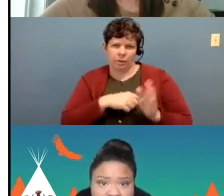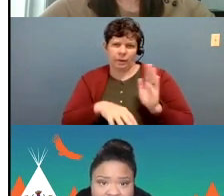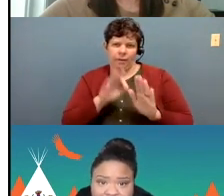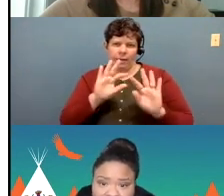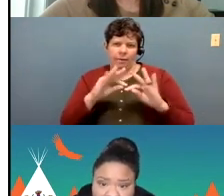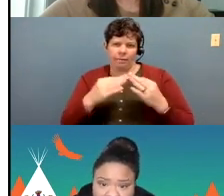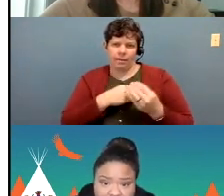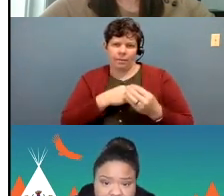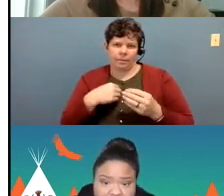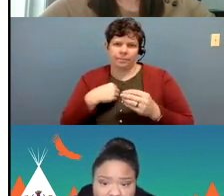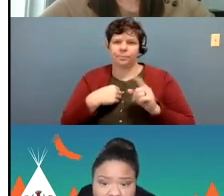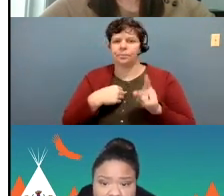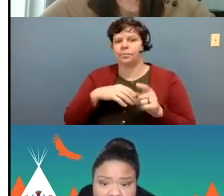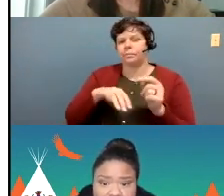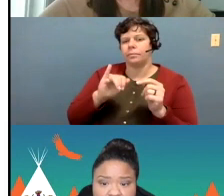relatives? Sure.